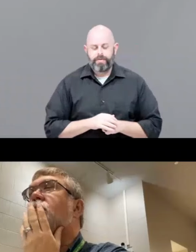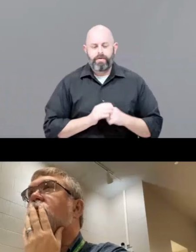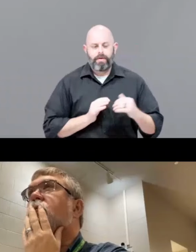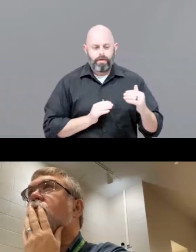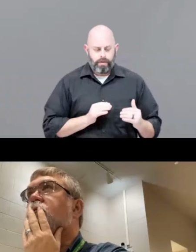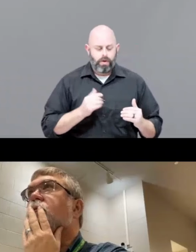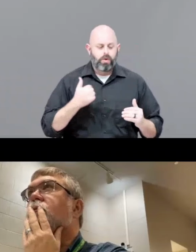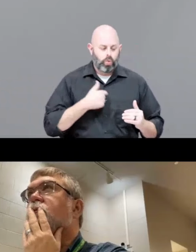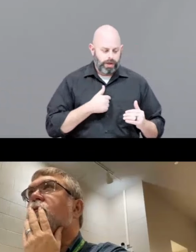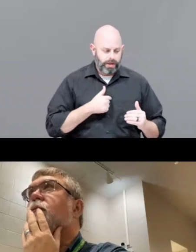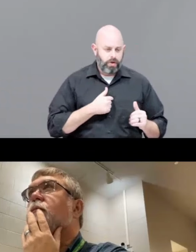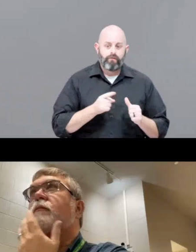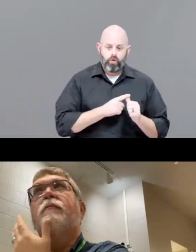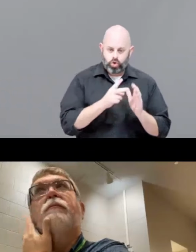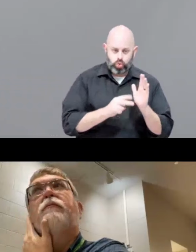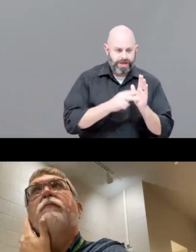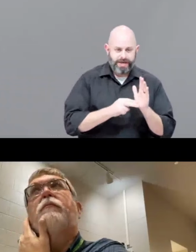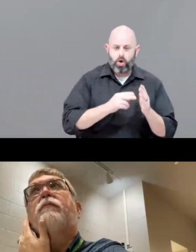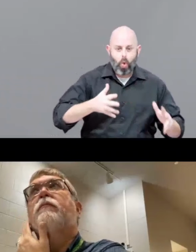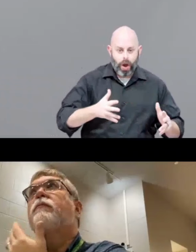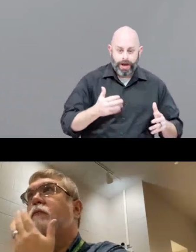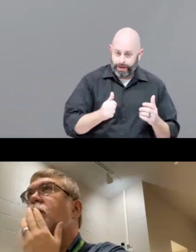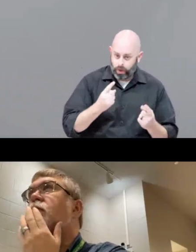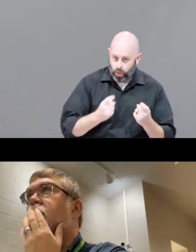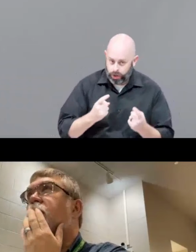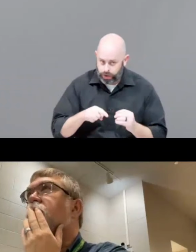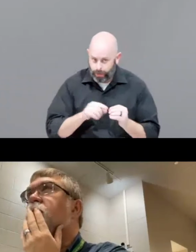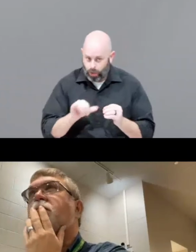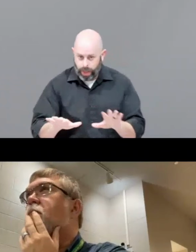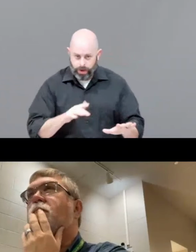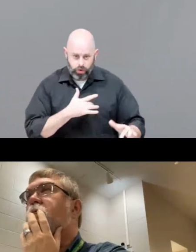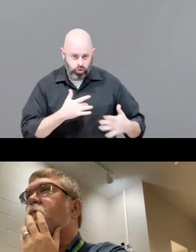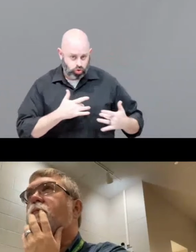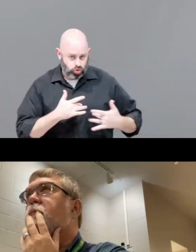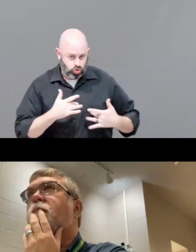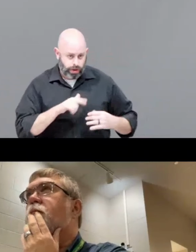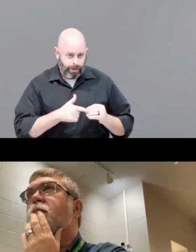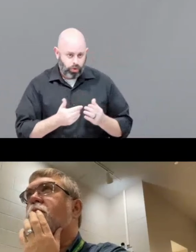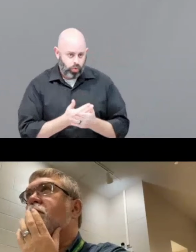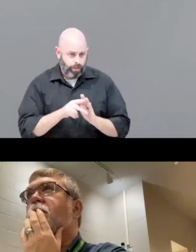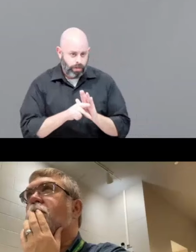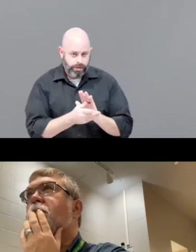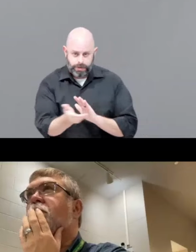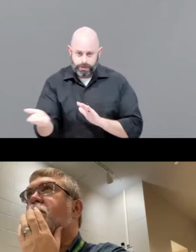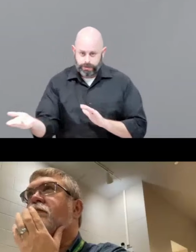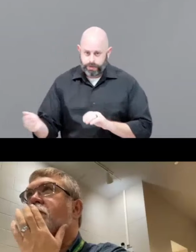We did do the first reading. Were there any questions or concerns about any of those policies?